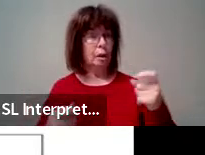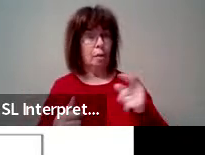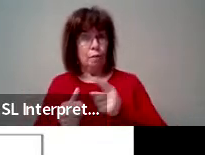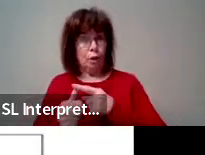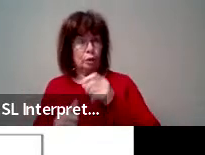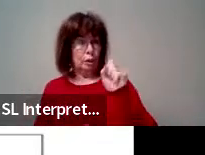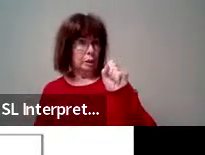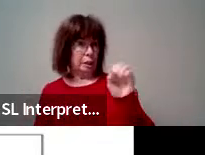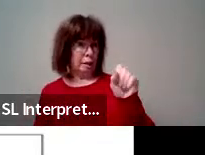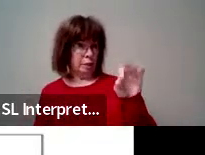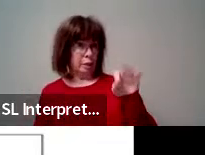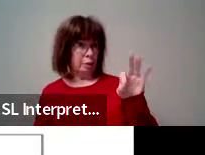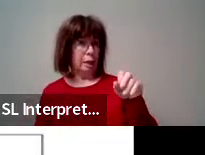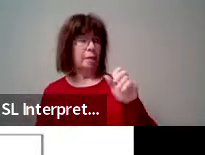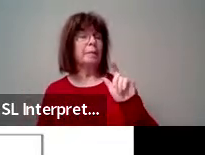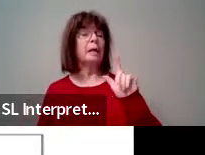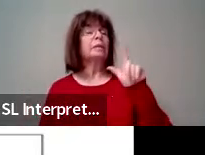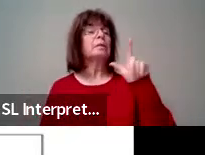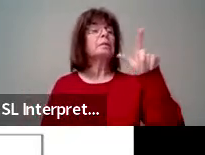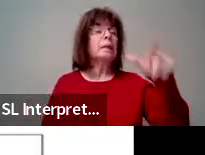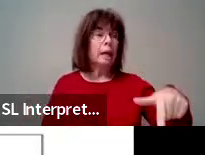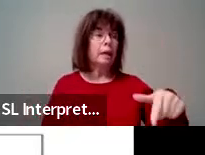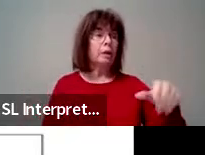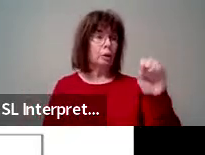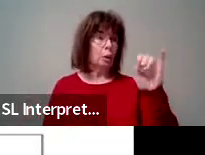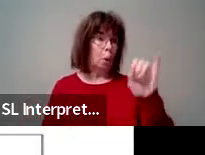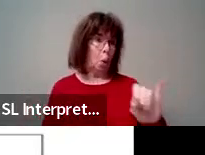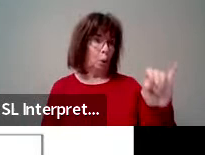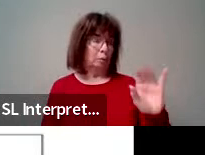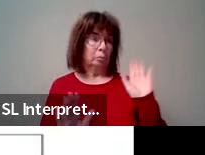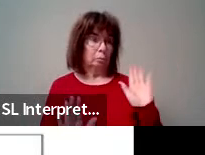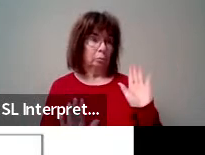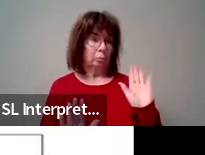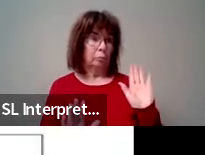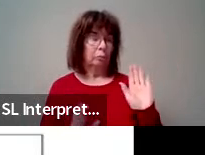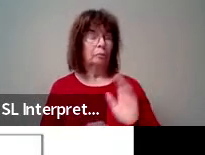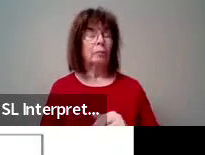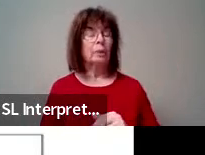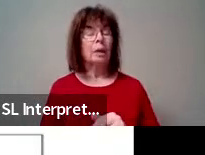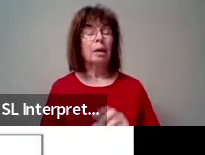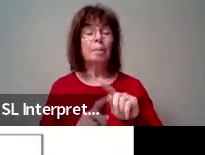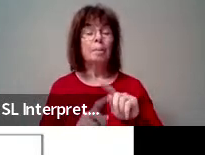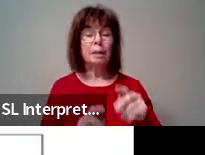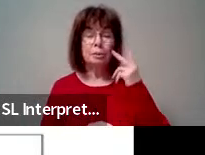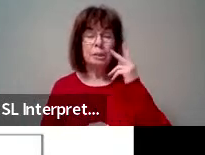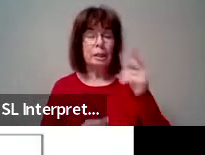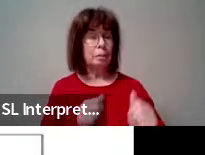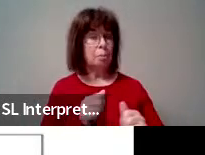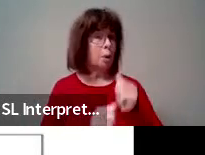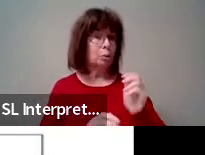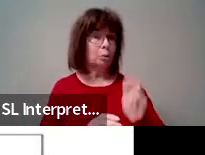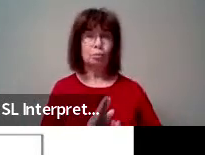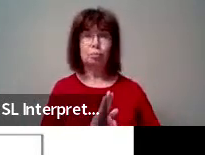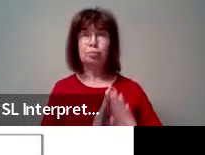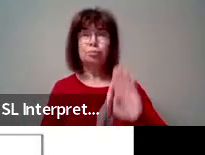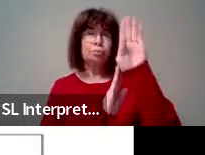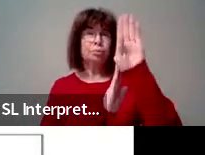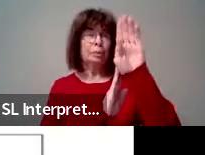and then later on in Oakland. But you'll see the height of the